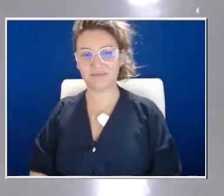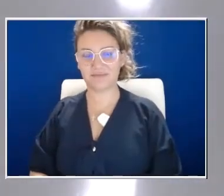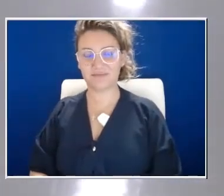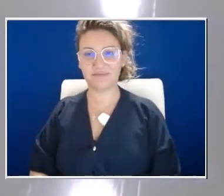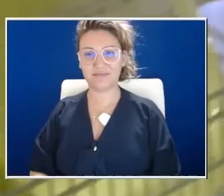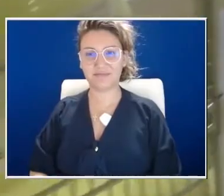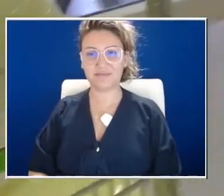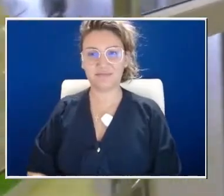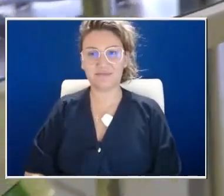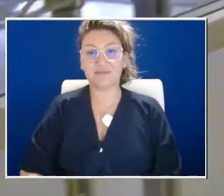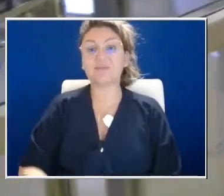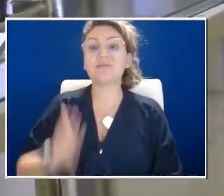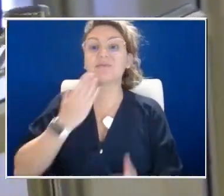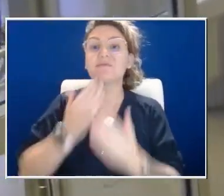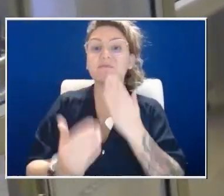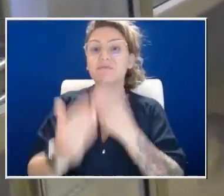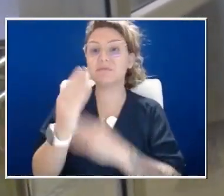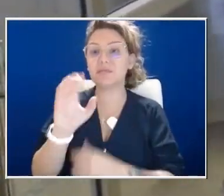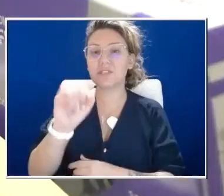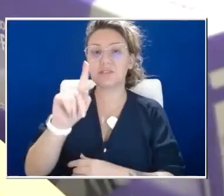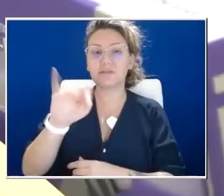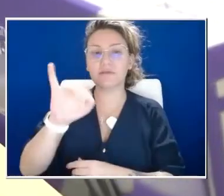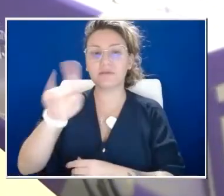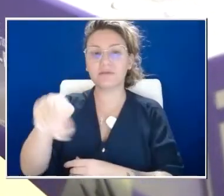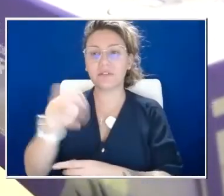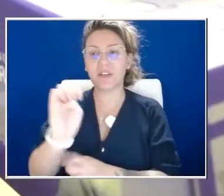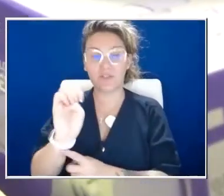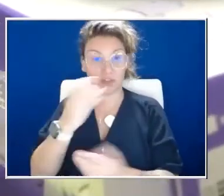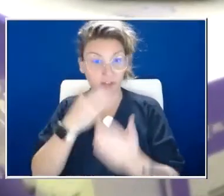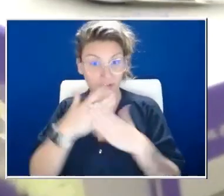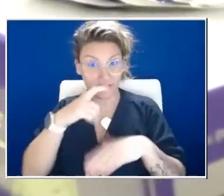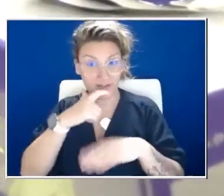Good morning, Stephanie. Is this a good time to come in and pray?